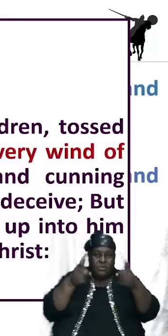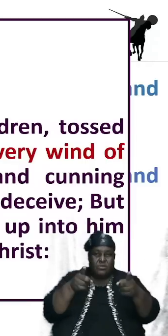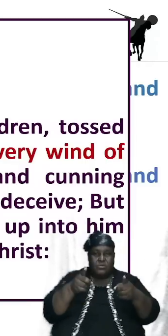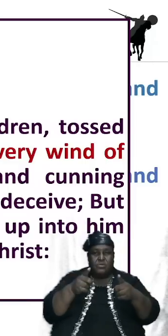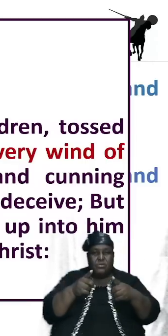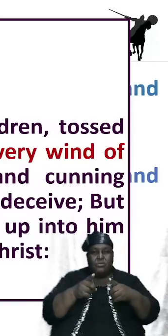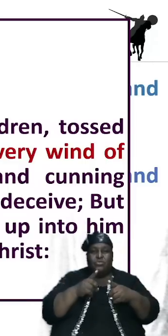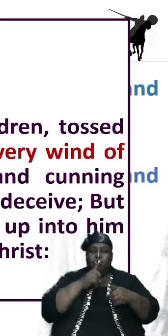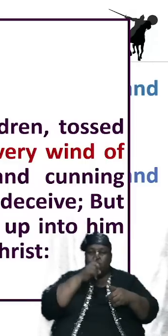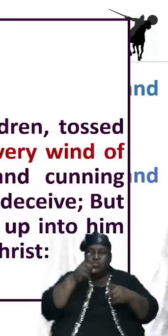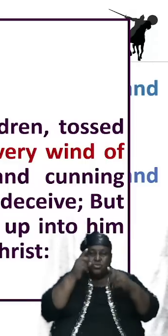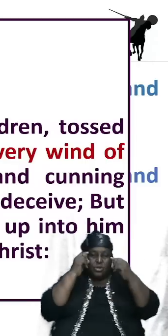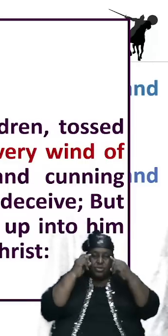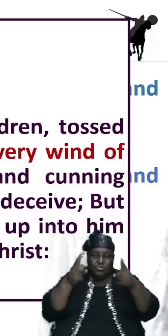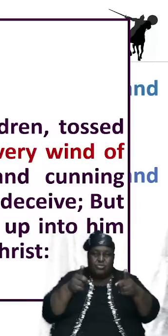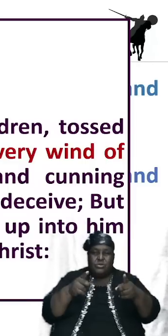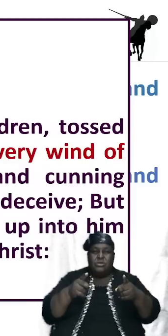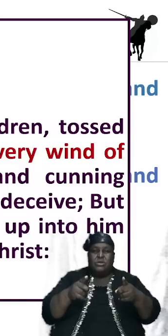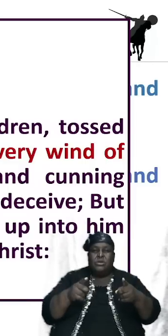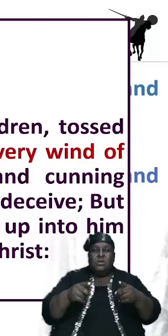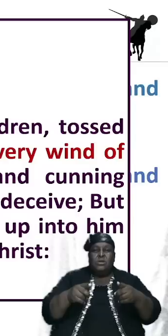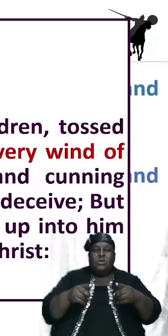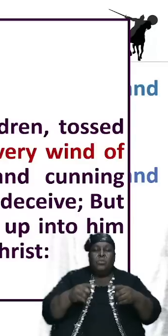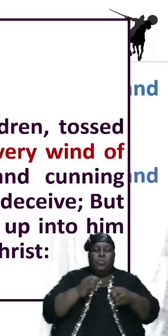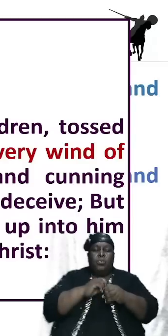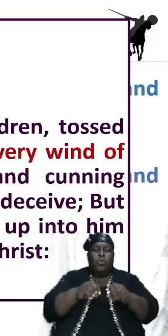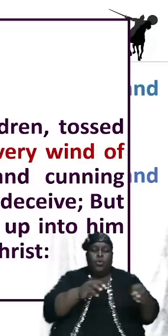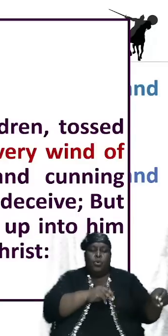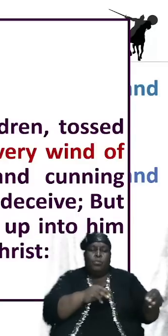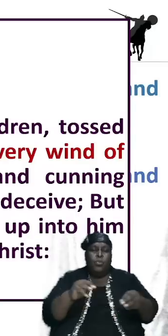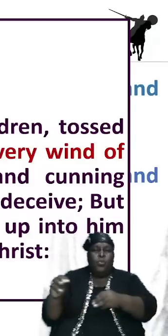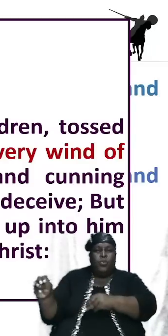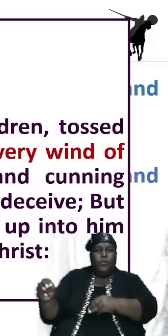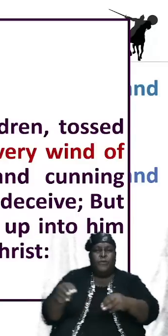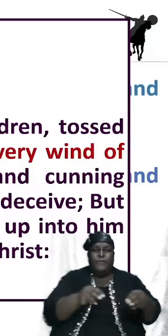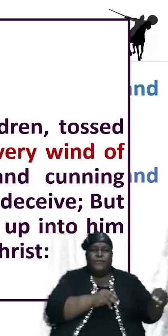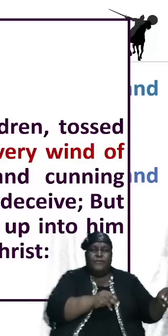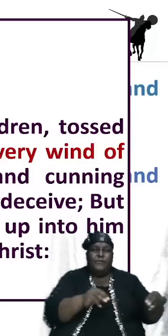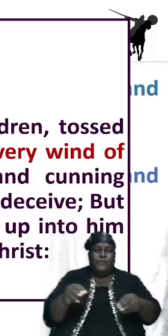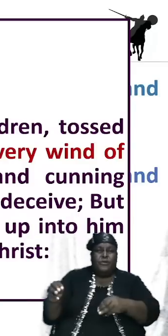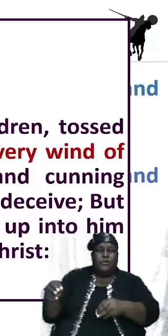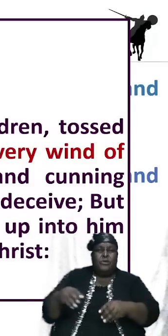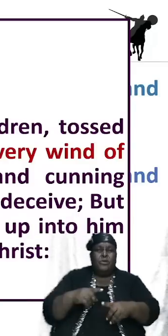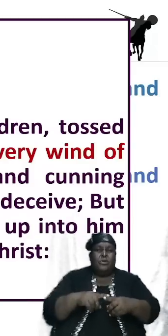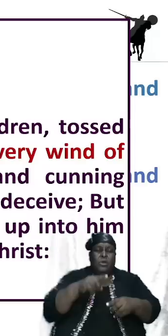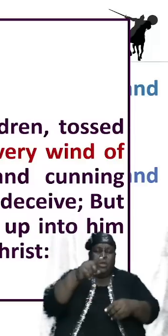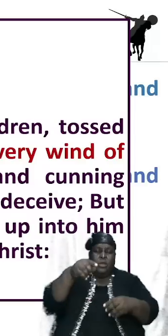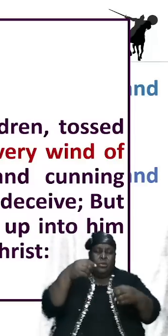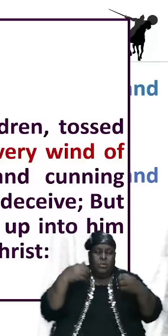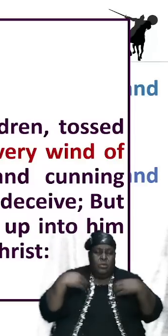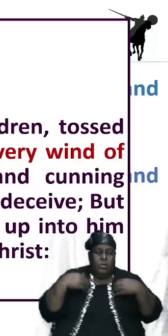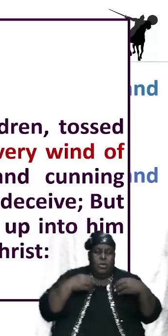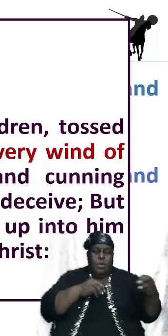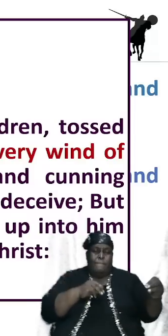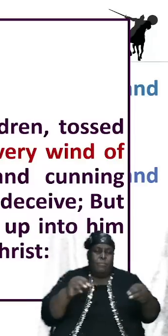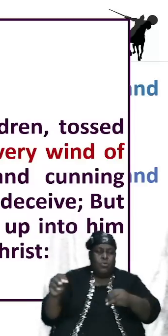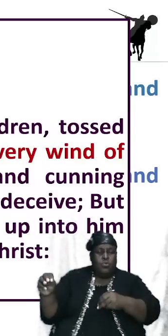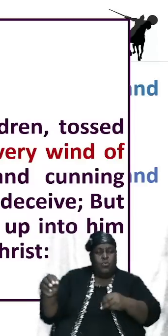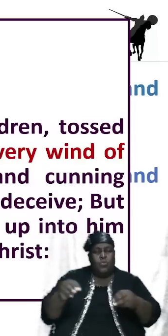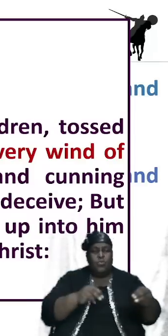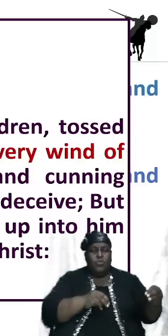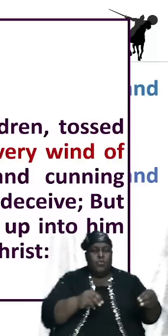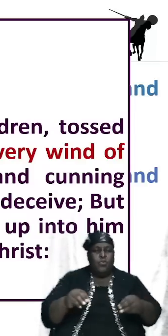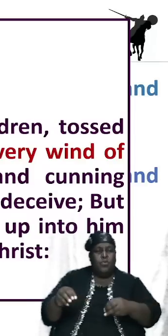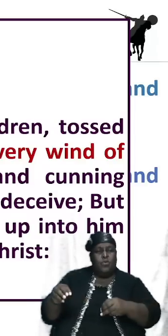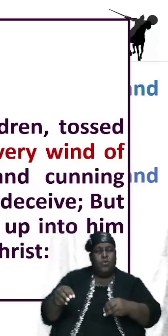of teachings out there. There are a lot of the philosophies that will come. But when you have sound doctrine, you're not tossed to and fro. Like